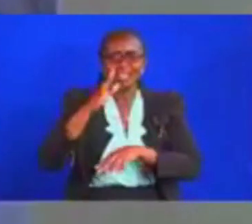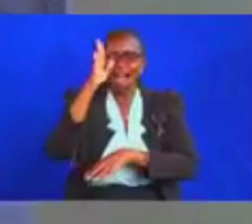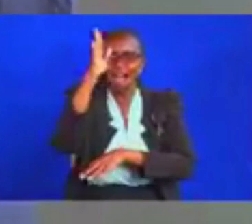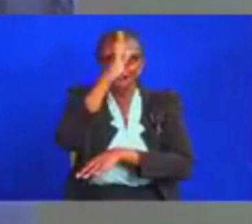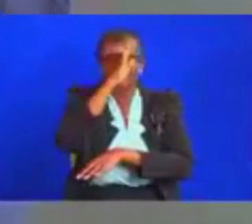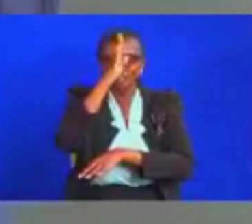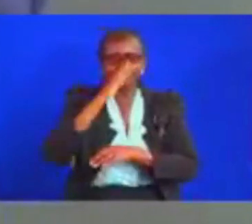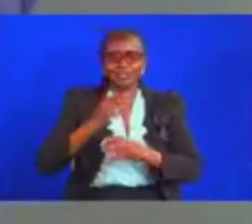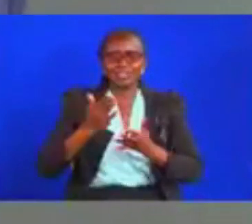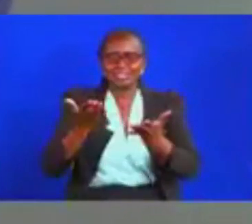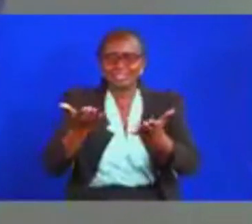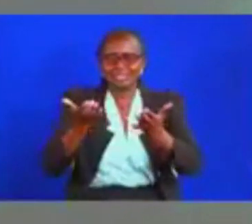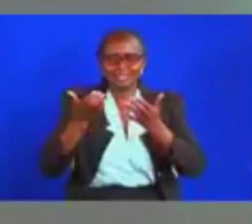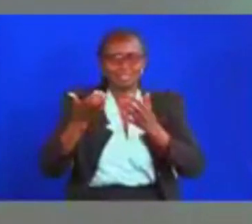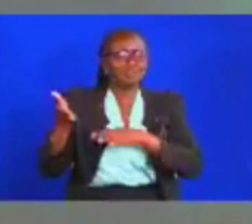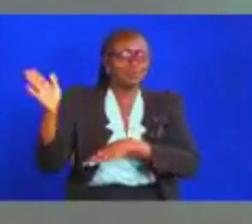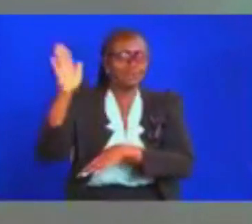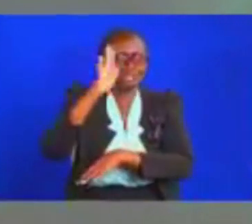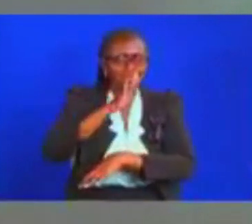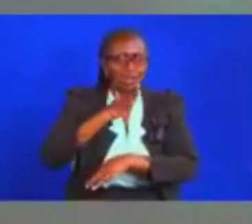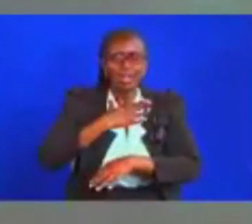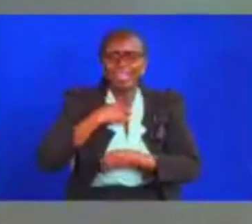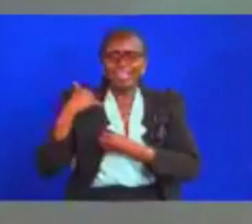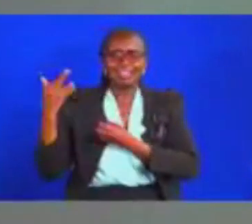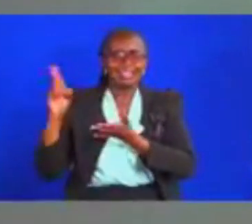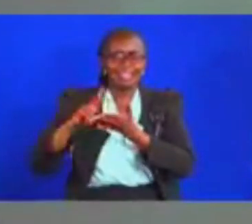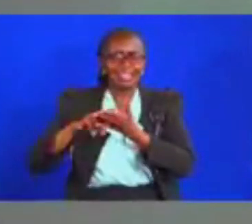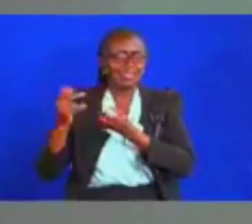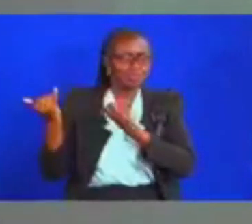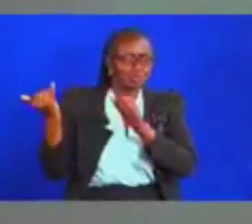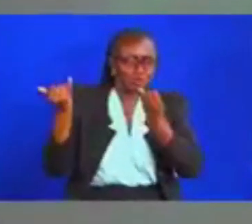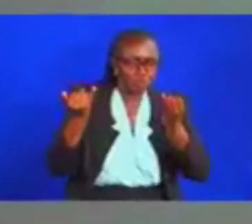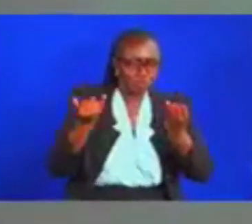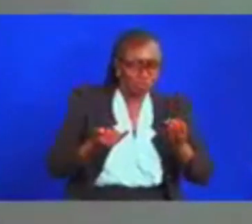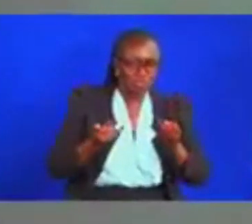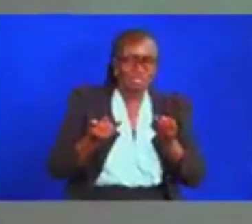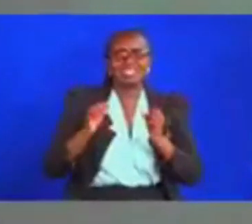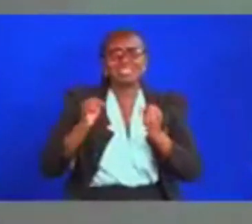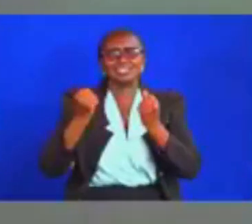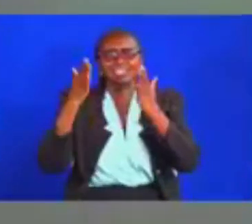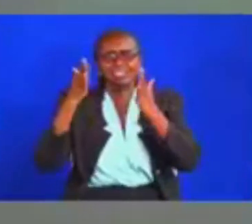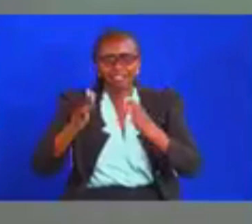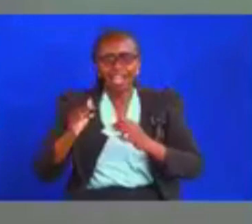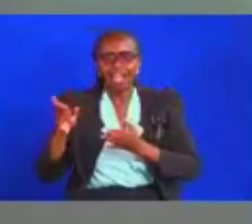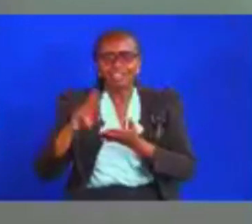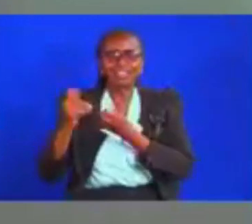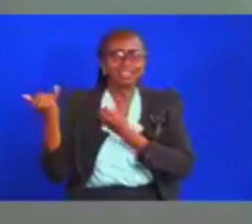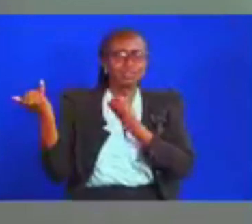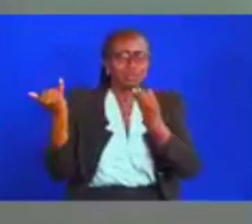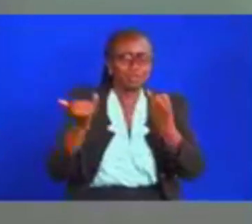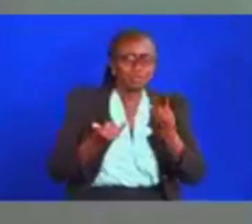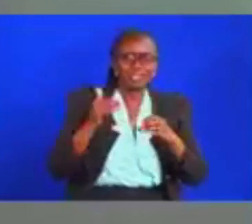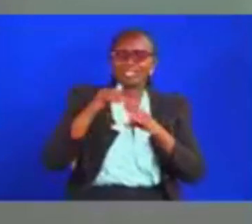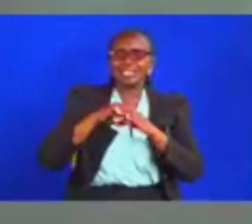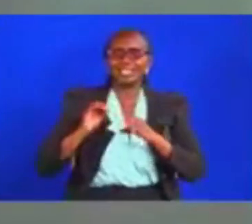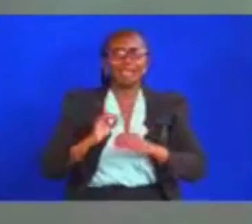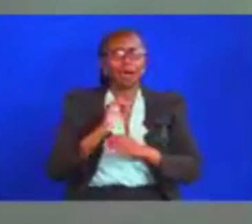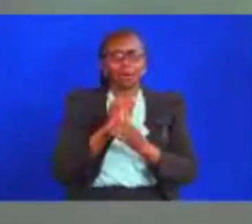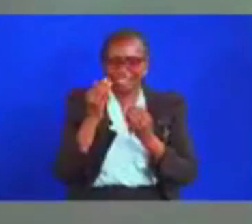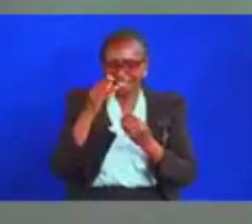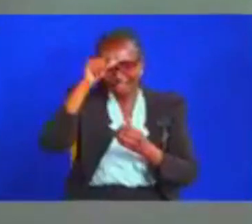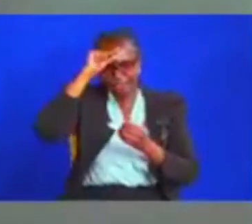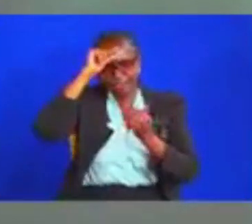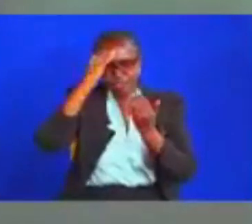the need to restore and to reintroduce the Savior, to introduce him to our government, our children,